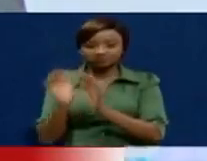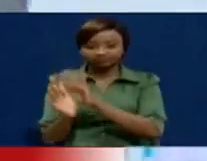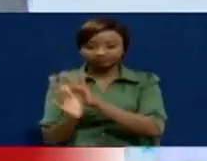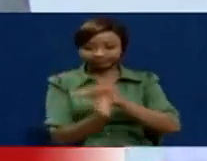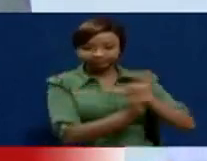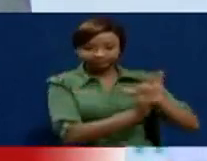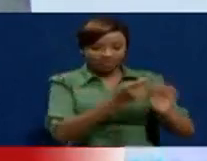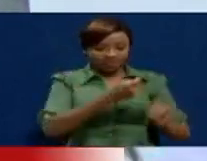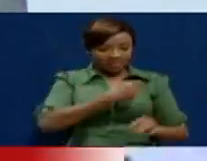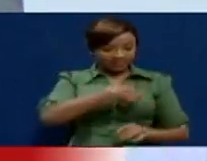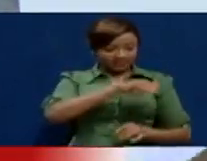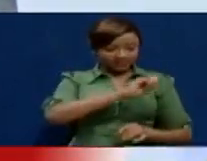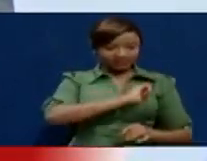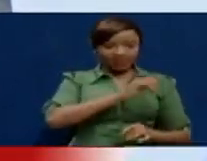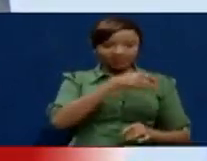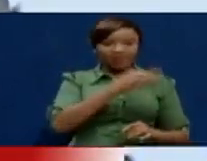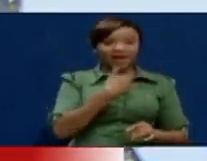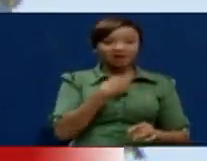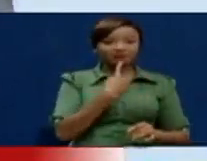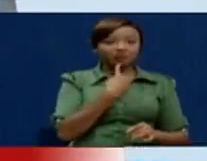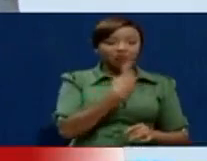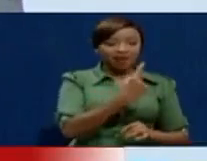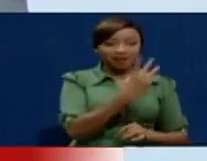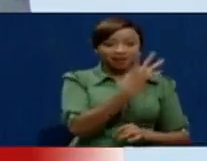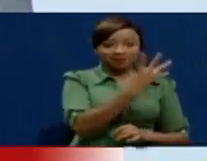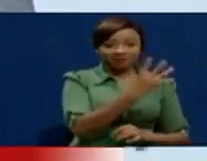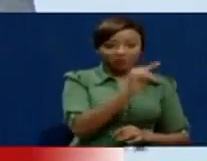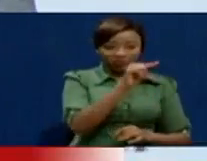Spain has recorded